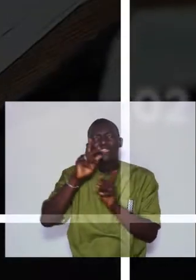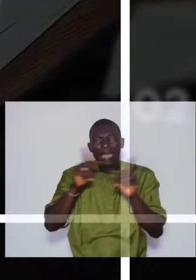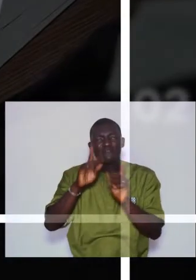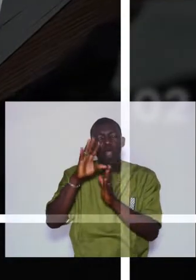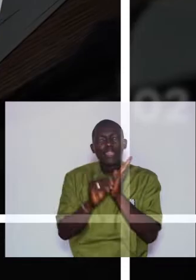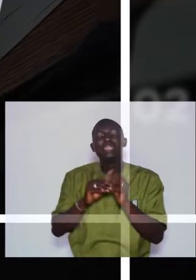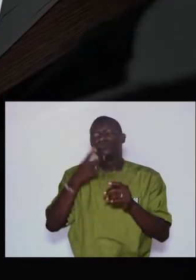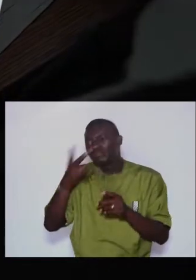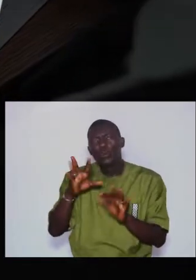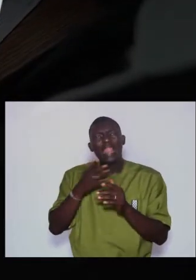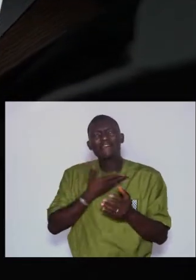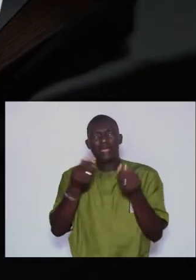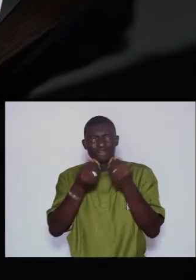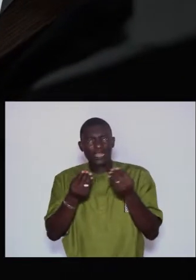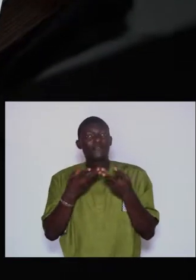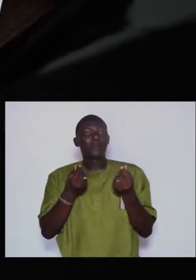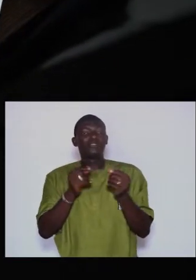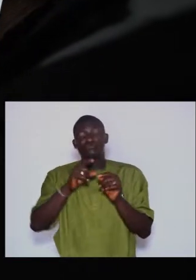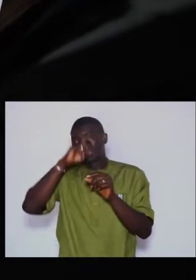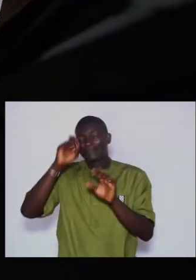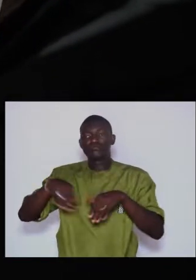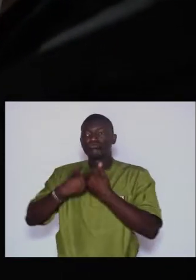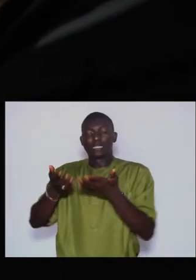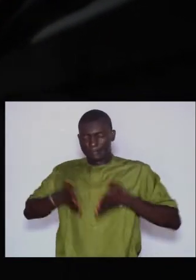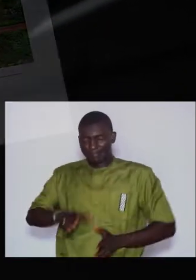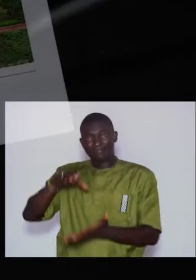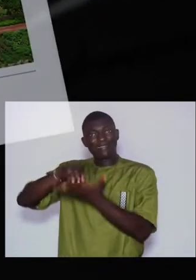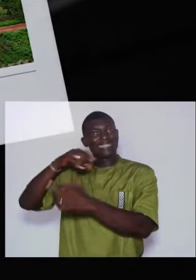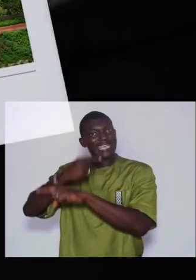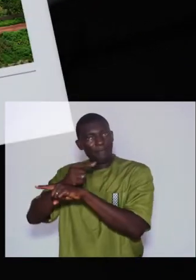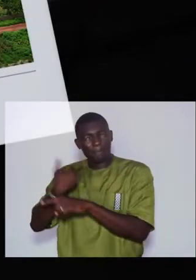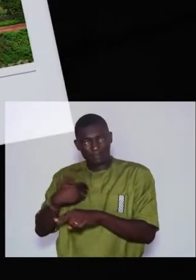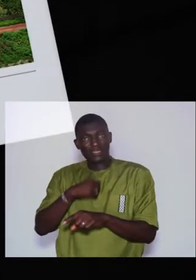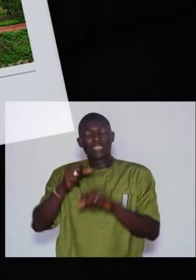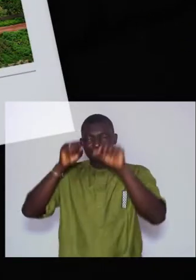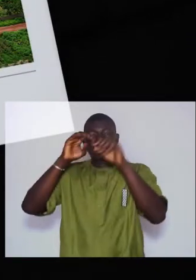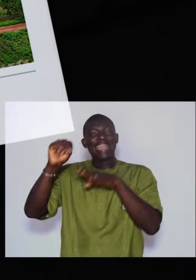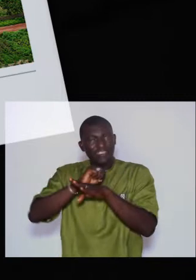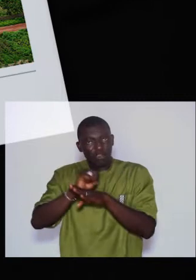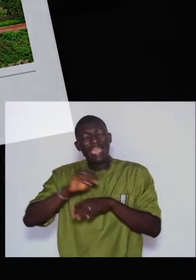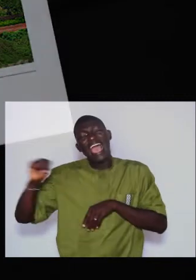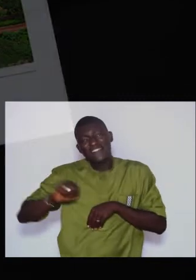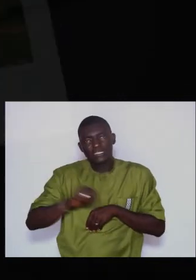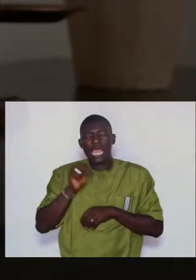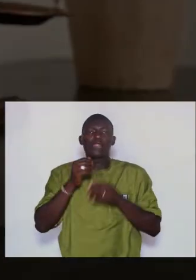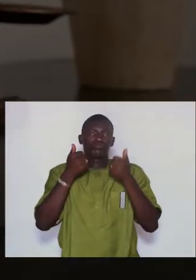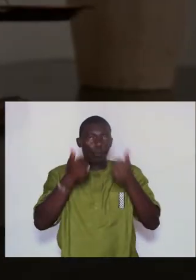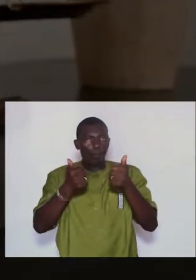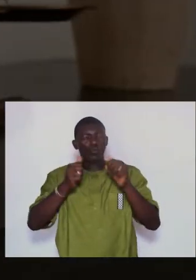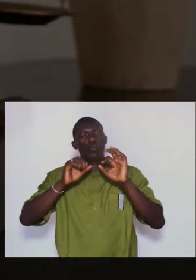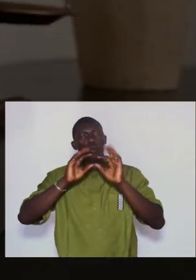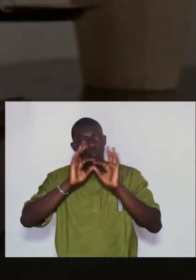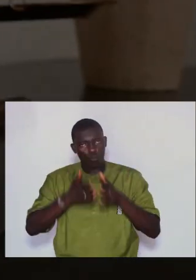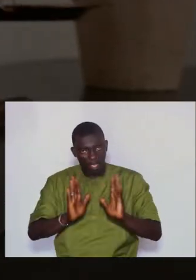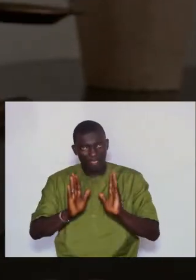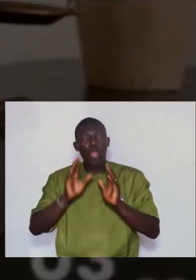for money in the provision of services to citizens by public institutions in an economic, efficient, and effective manner.